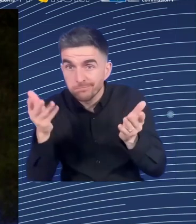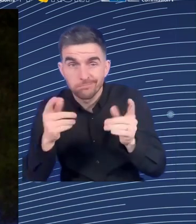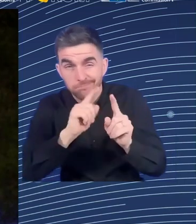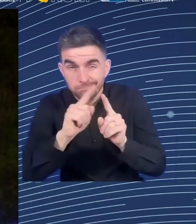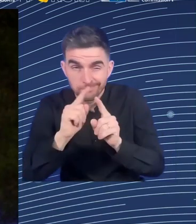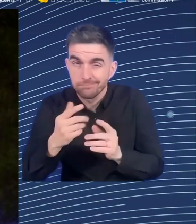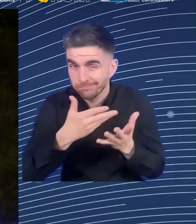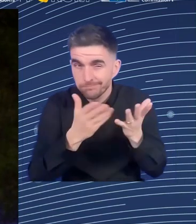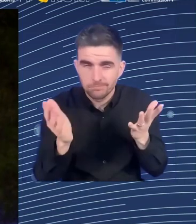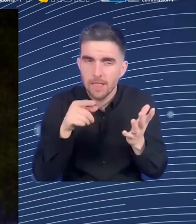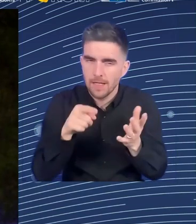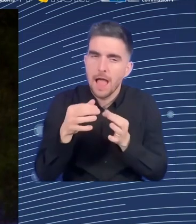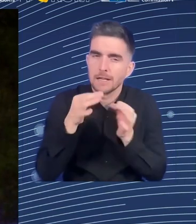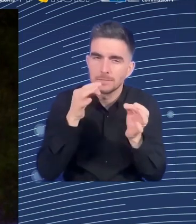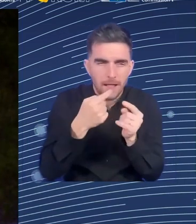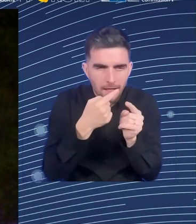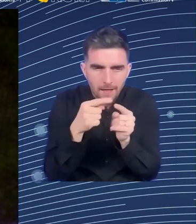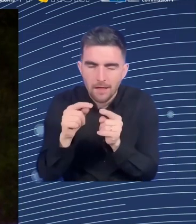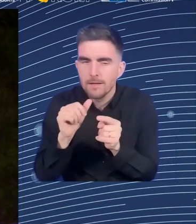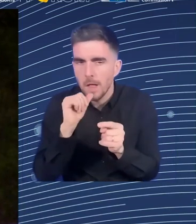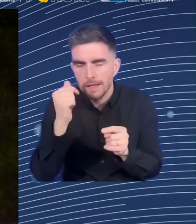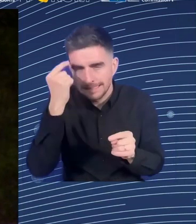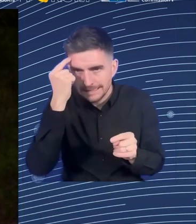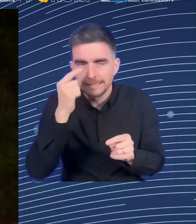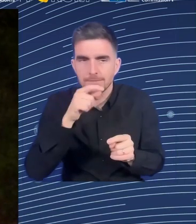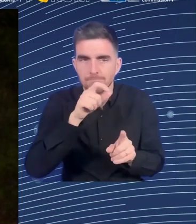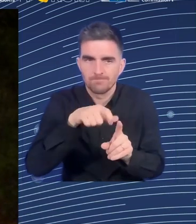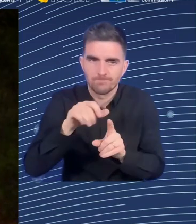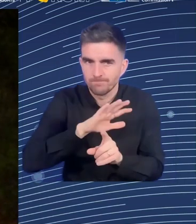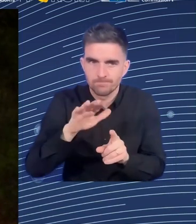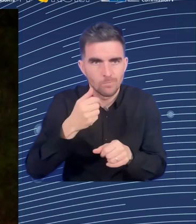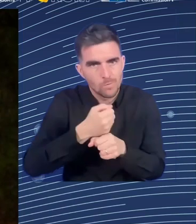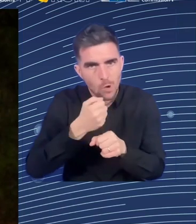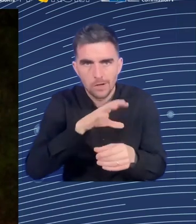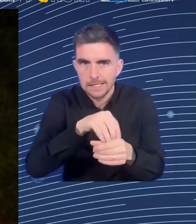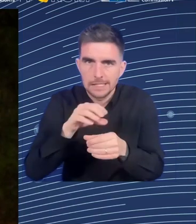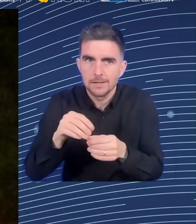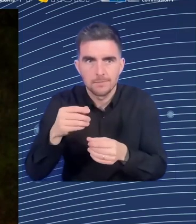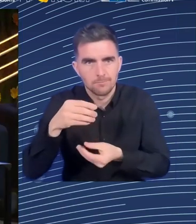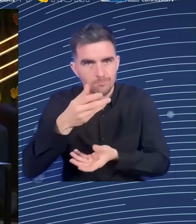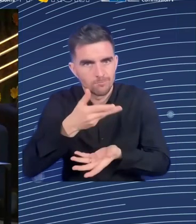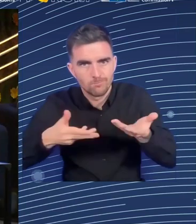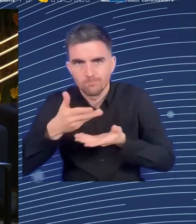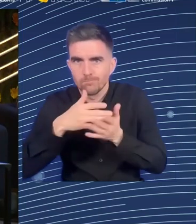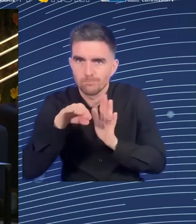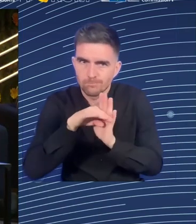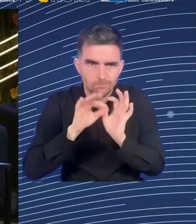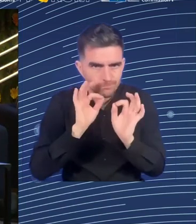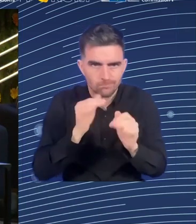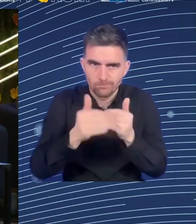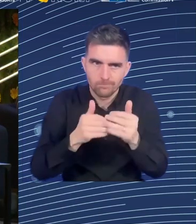working conditions enormously. Pay, of course, but also working time, training, etc. So the question,